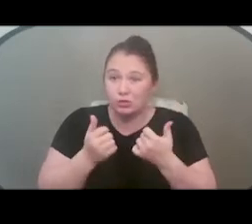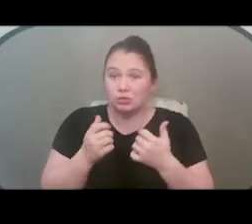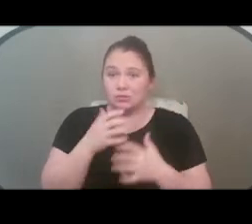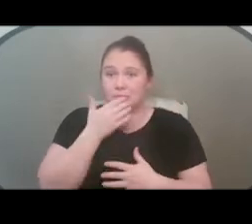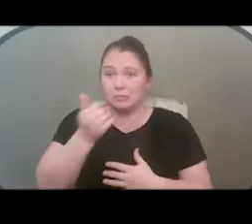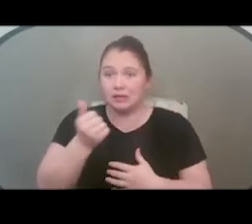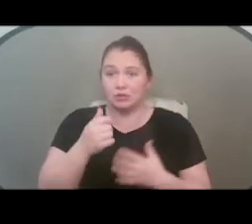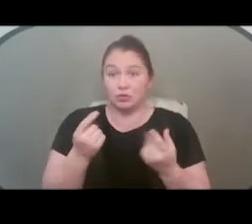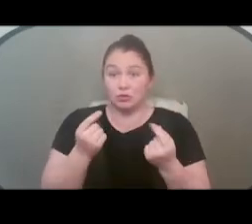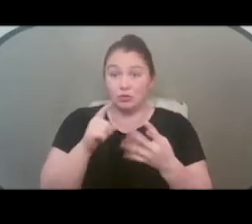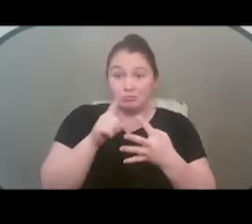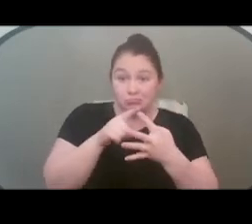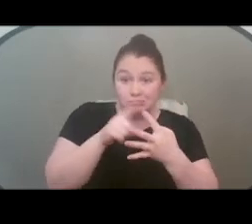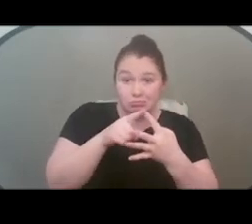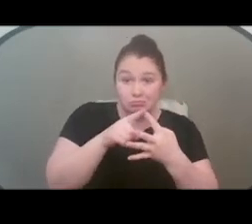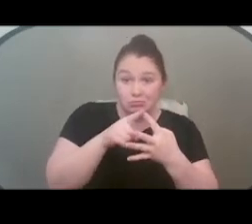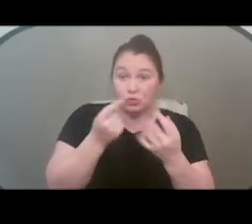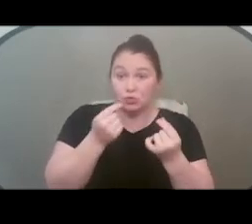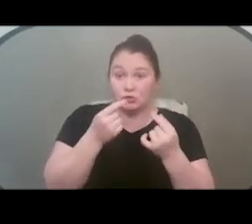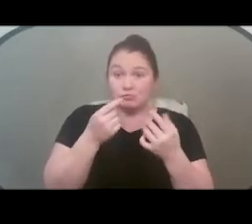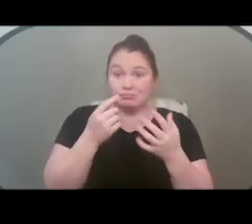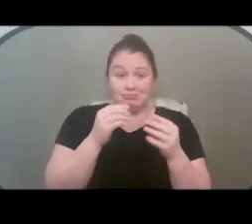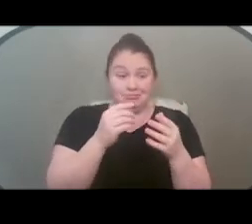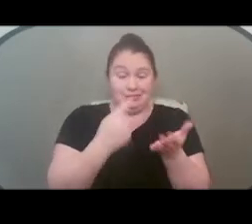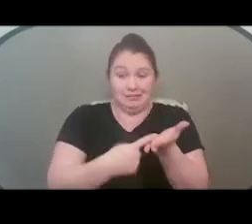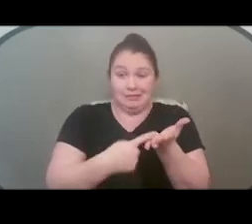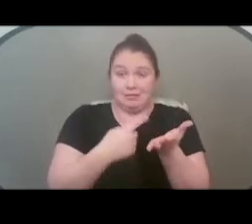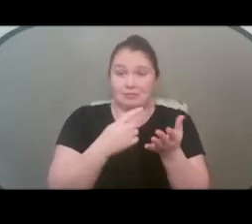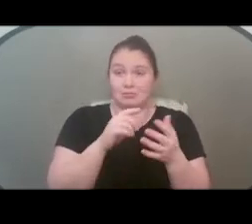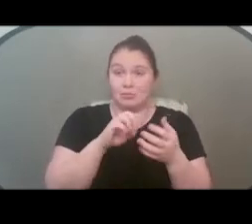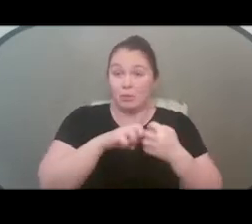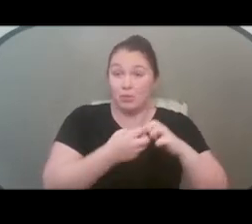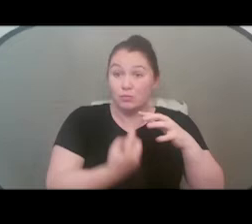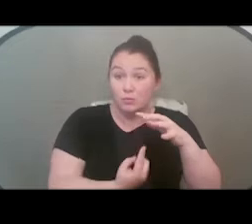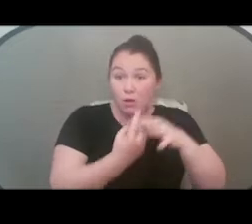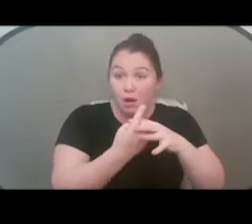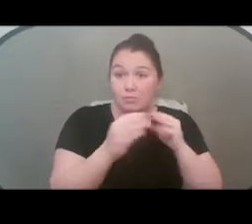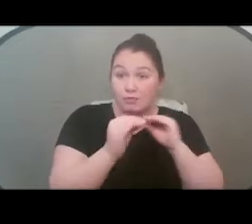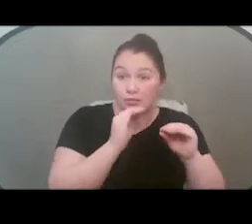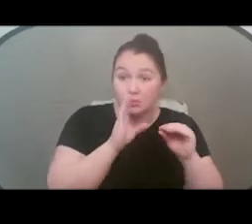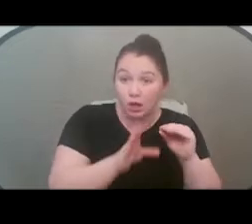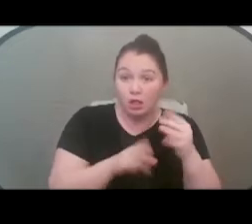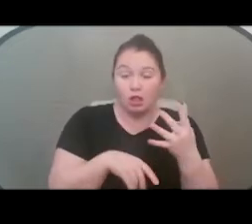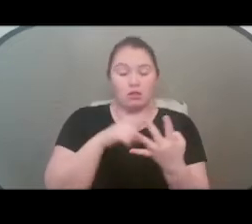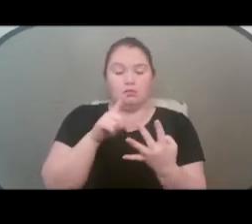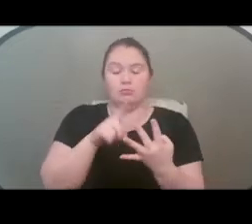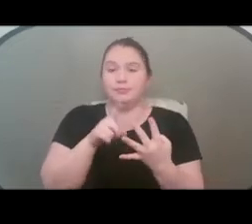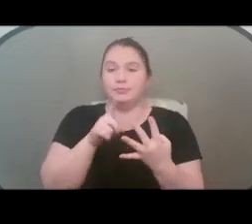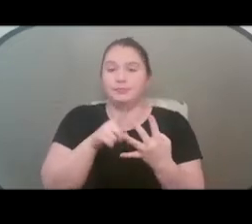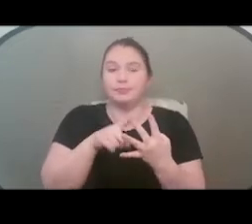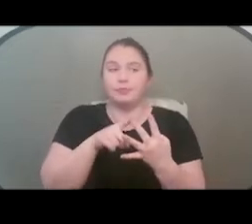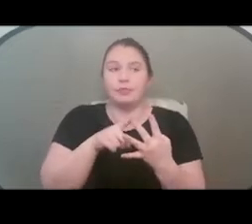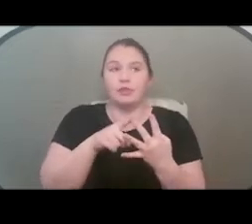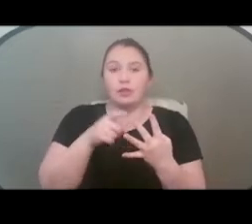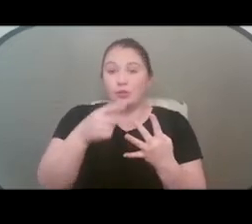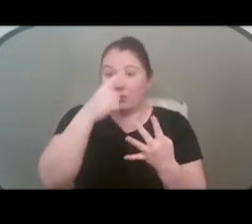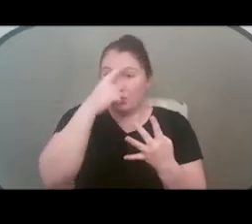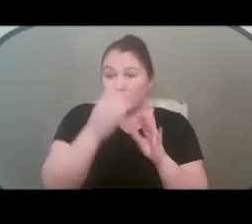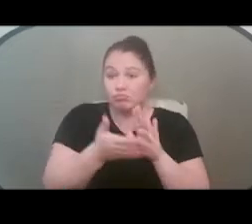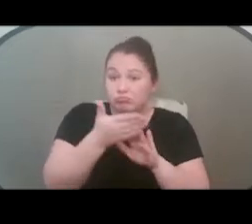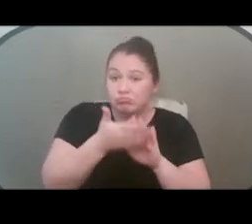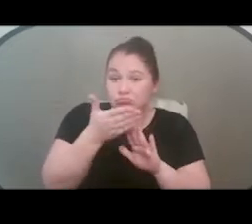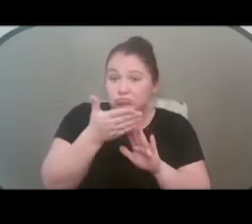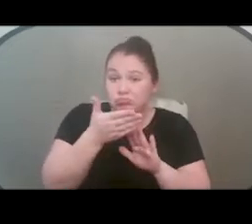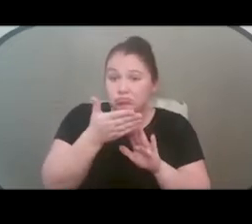is the right strategy for Waco High School and Waco ISD ultimately? Option 2 was, do you think renovating it, and